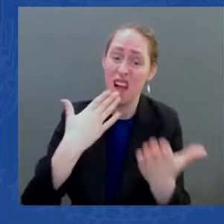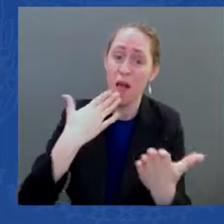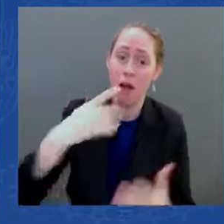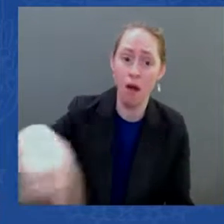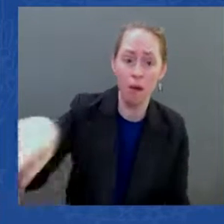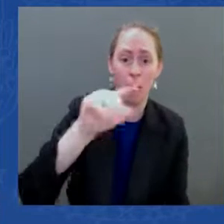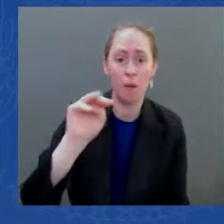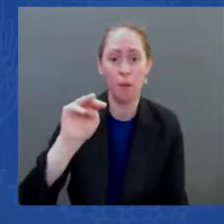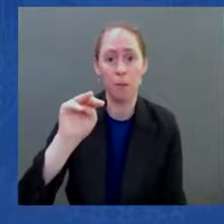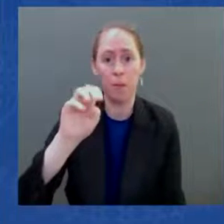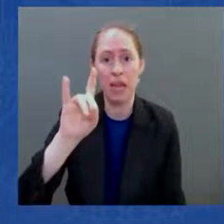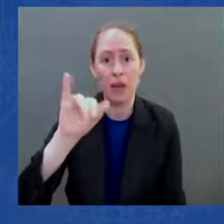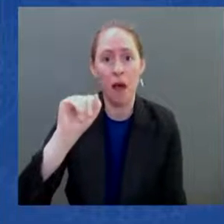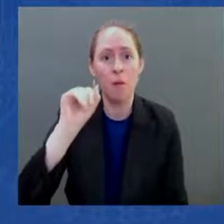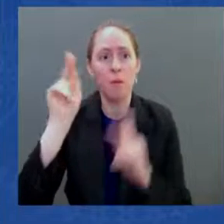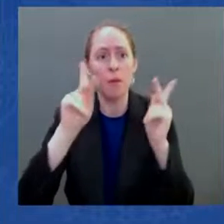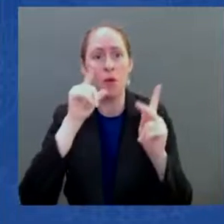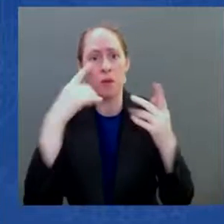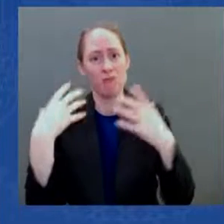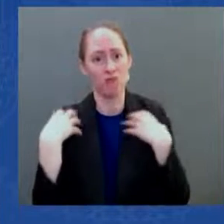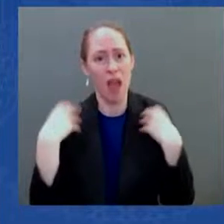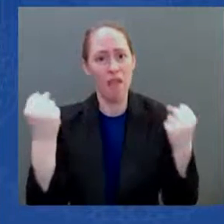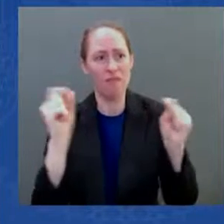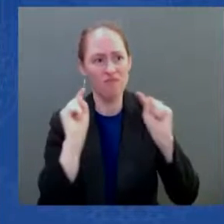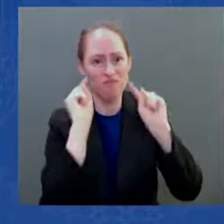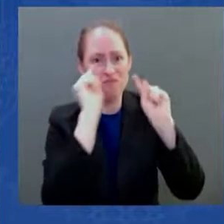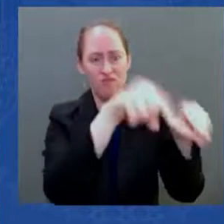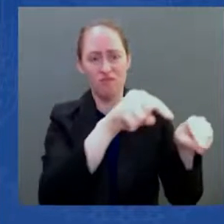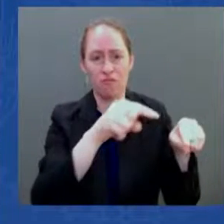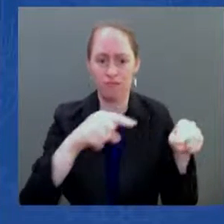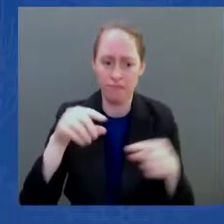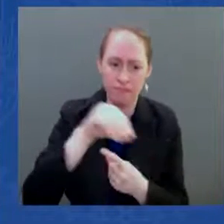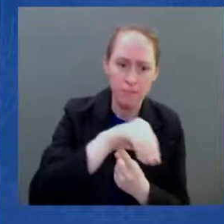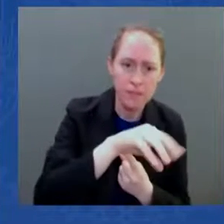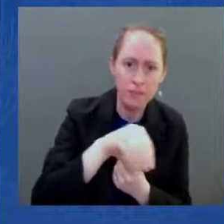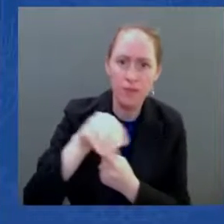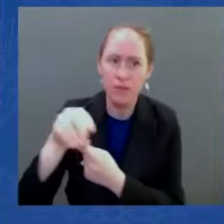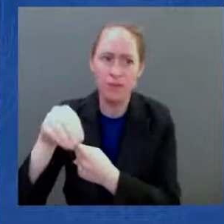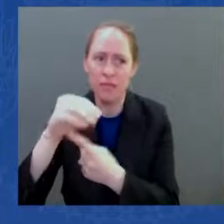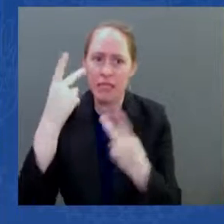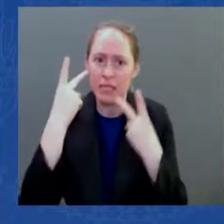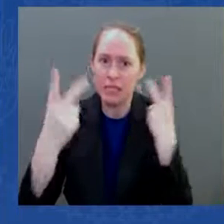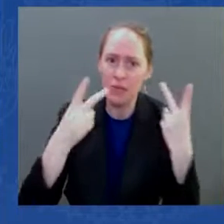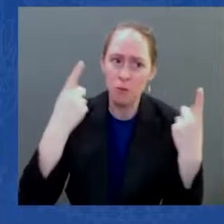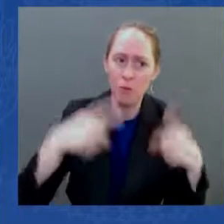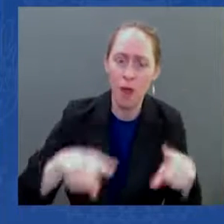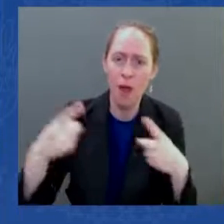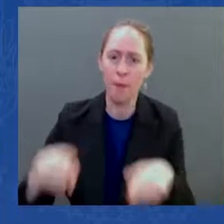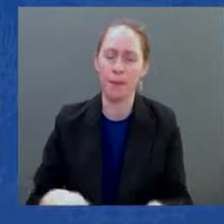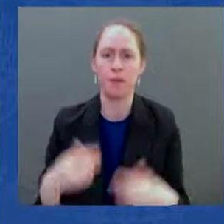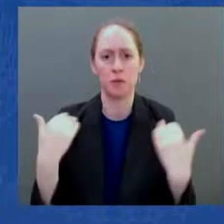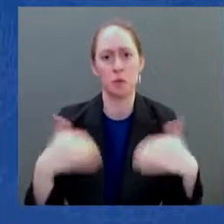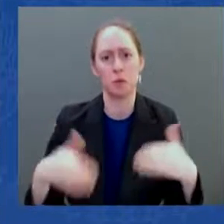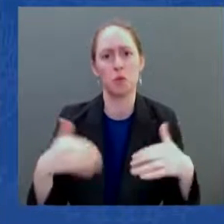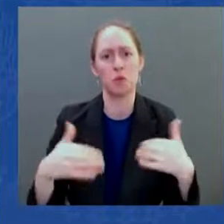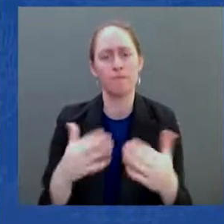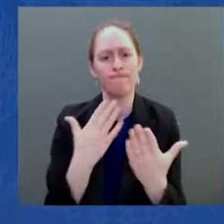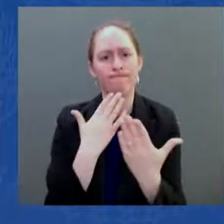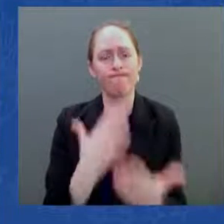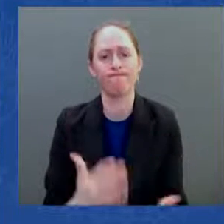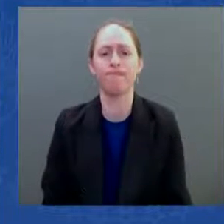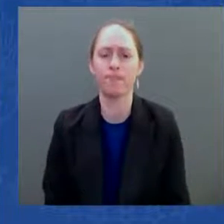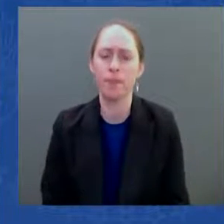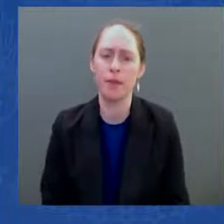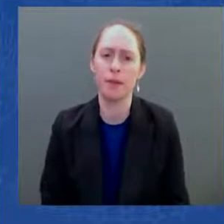they're really, I've spoken to several of them. It's we owe them. But uncovering these evidences of